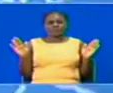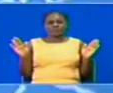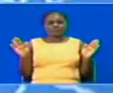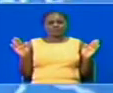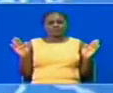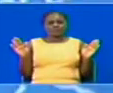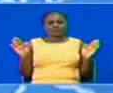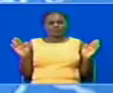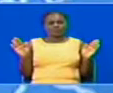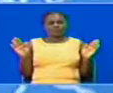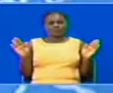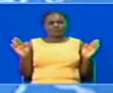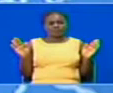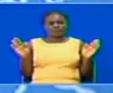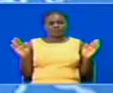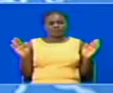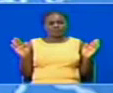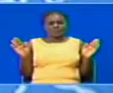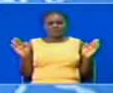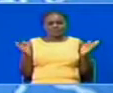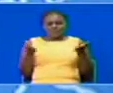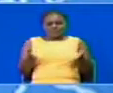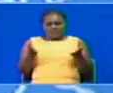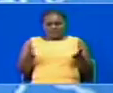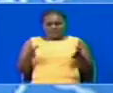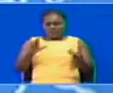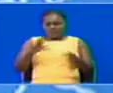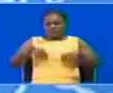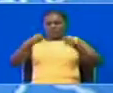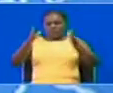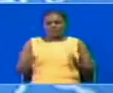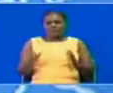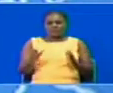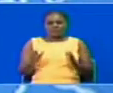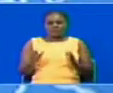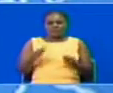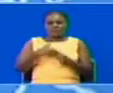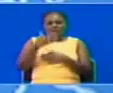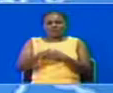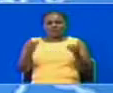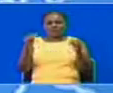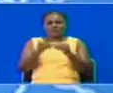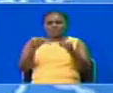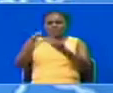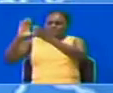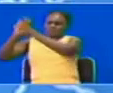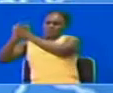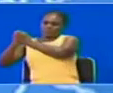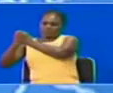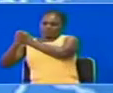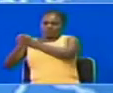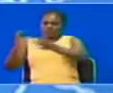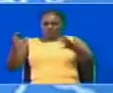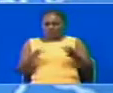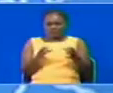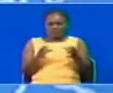IEBC Chairperson Wafula Chebukati there giving an address after meeting Jubilee Secretariat led by Raphael Tuju,